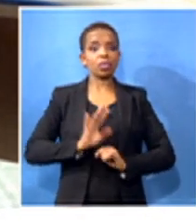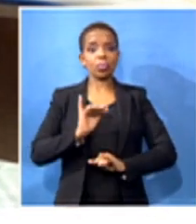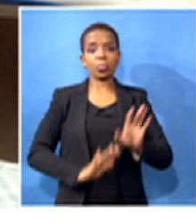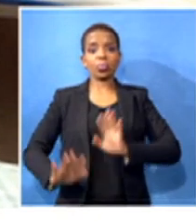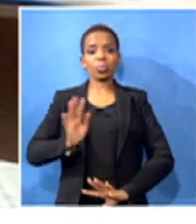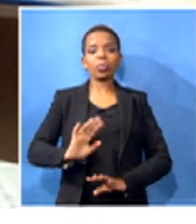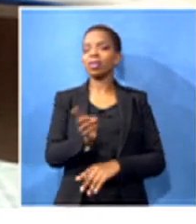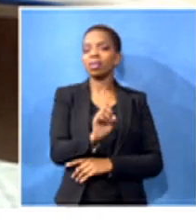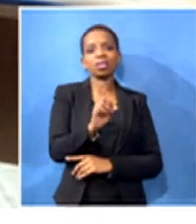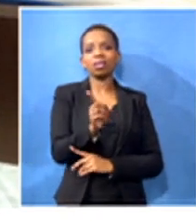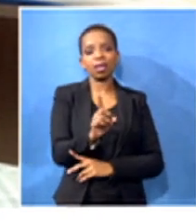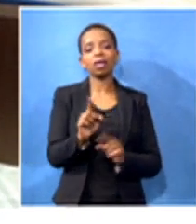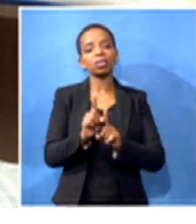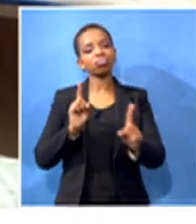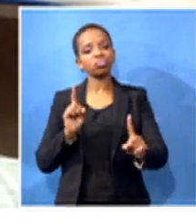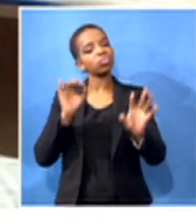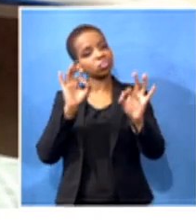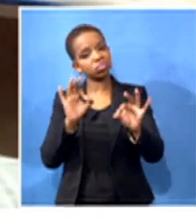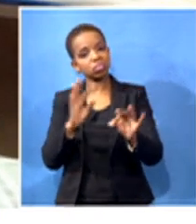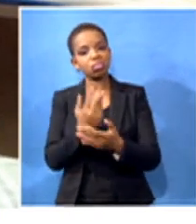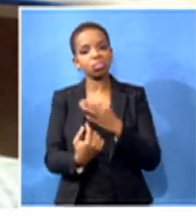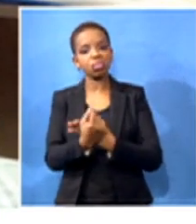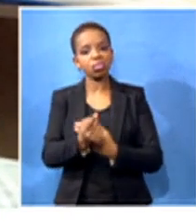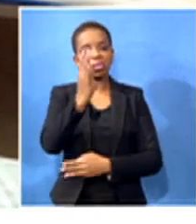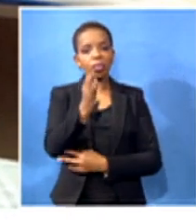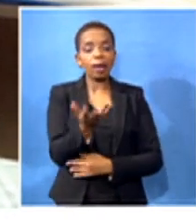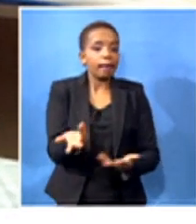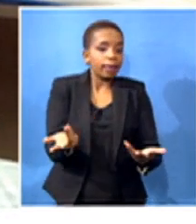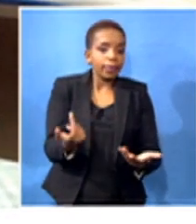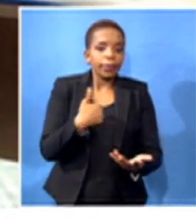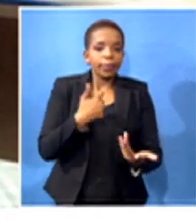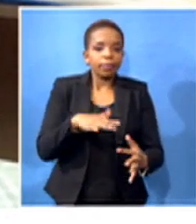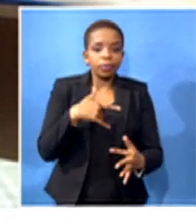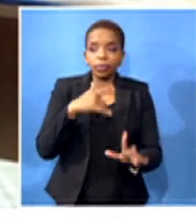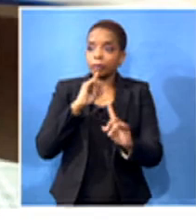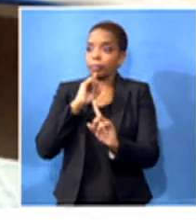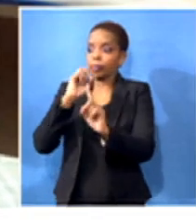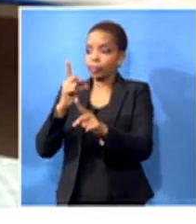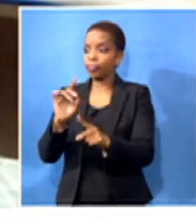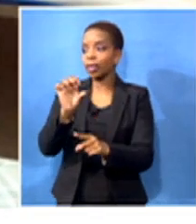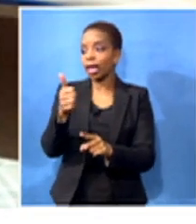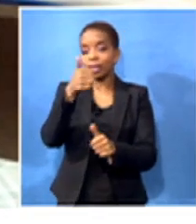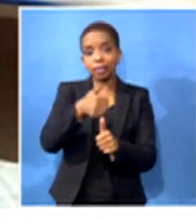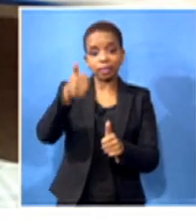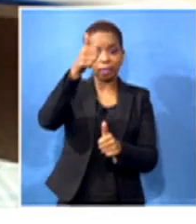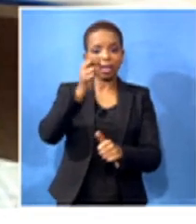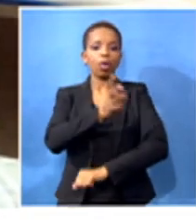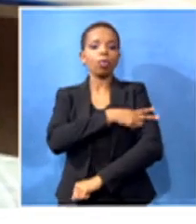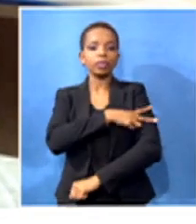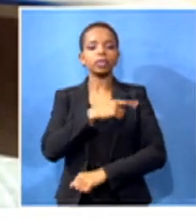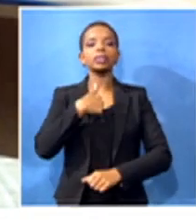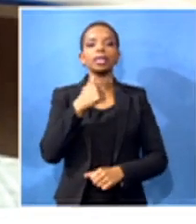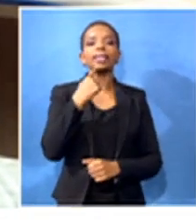space and the social distancing in that particular school. So I've also instructed other senior officials to say, let's go around the